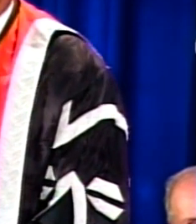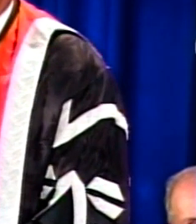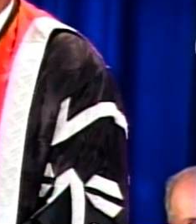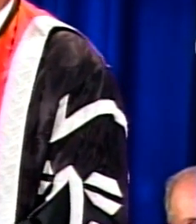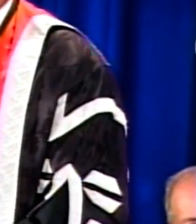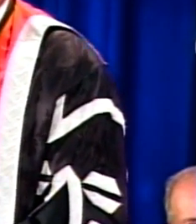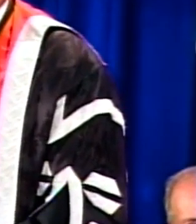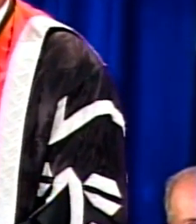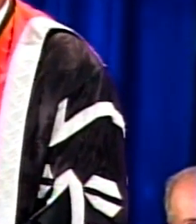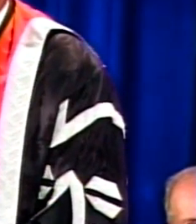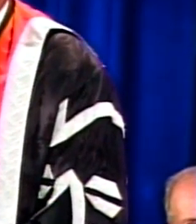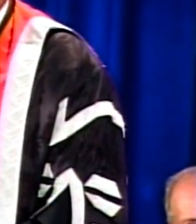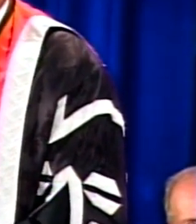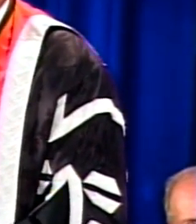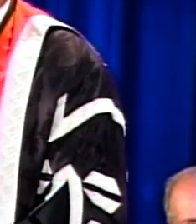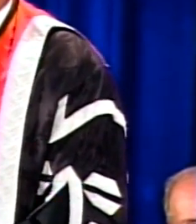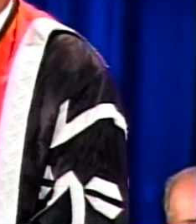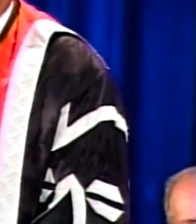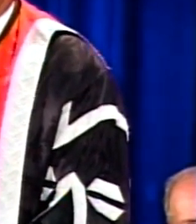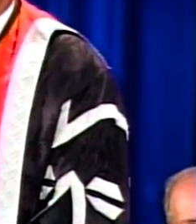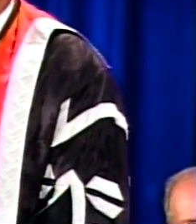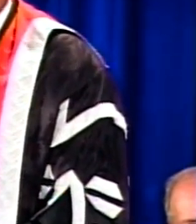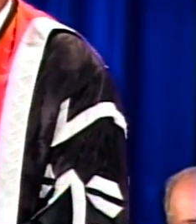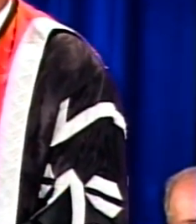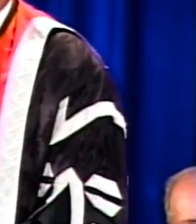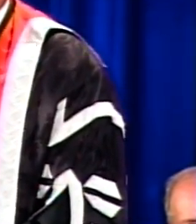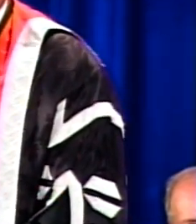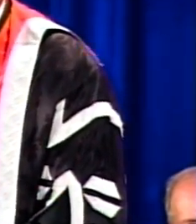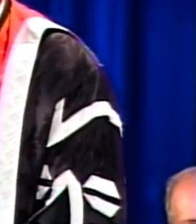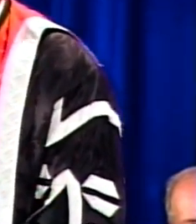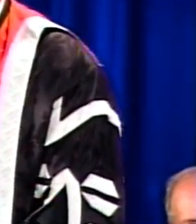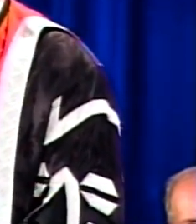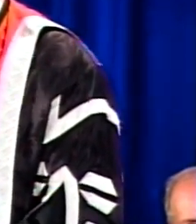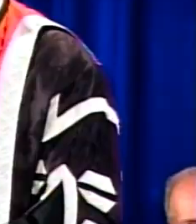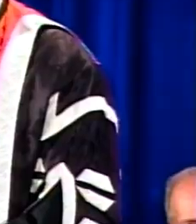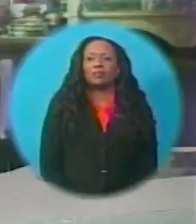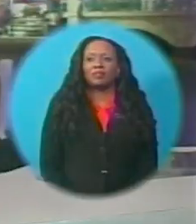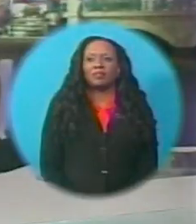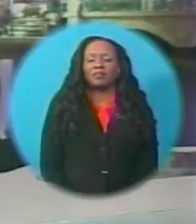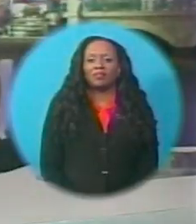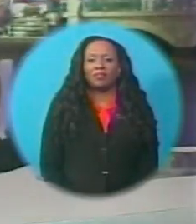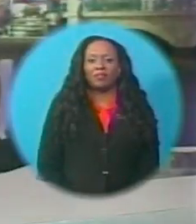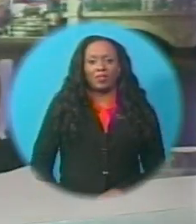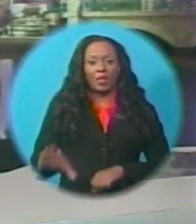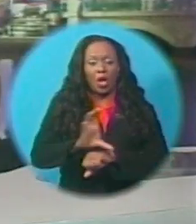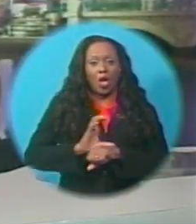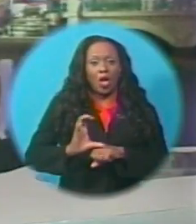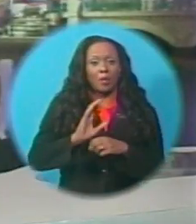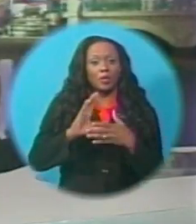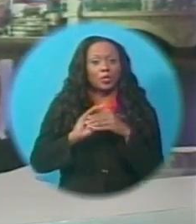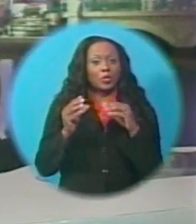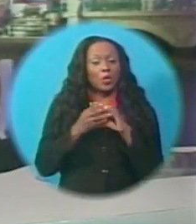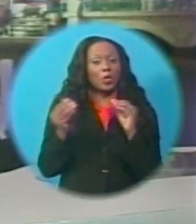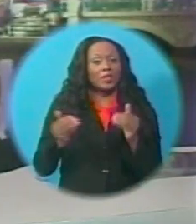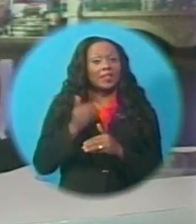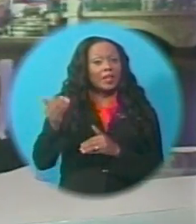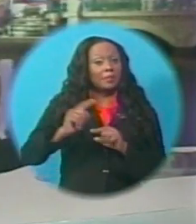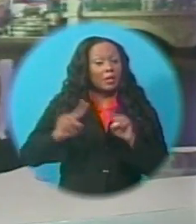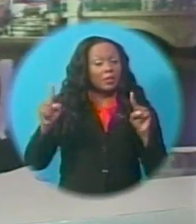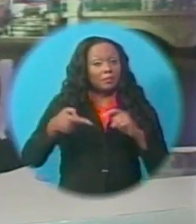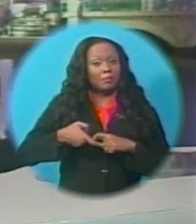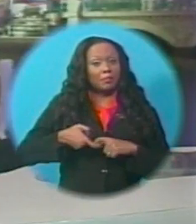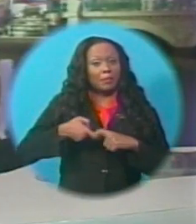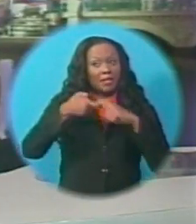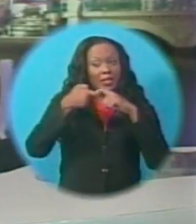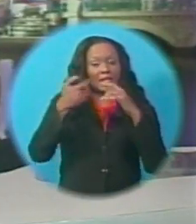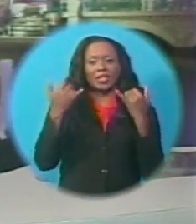to state their position about the present and the future. Still to come, a look at some of the stories making